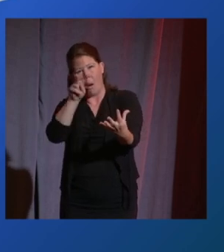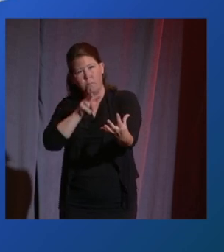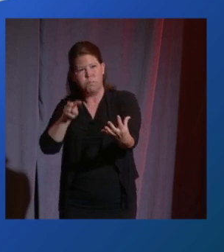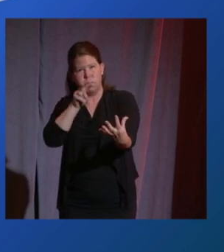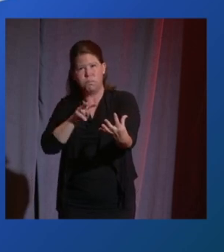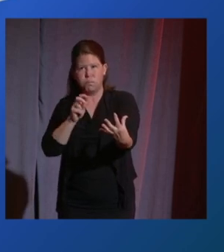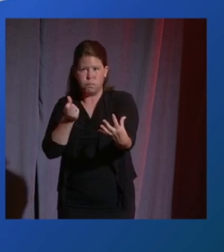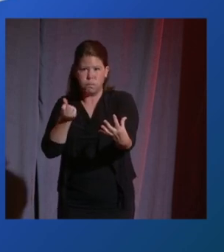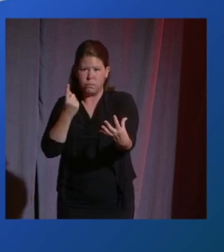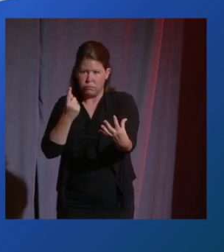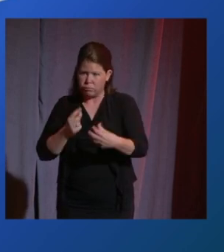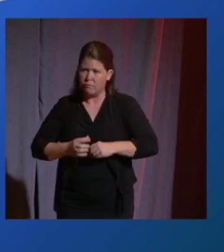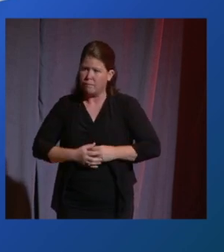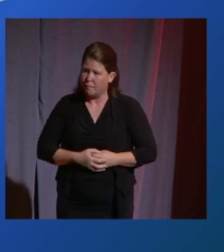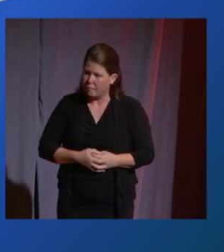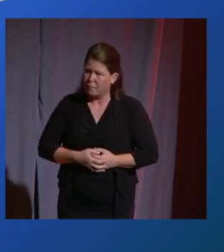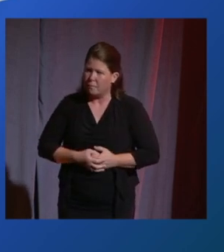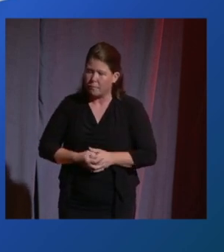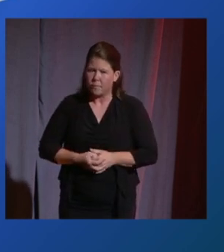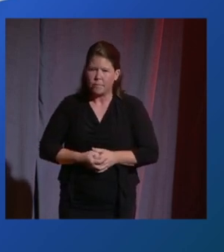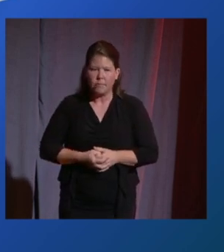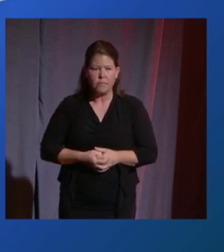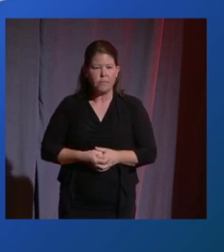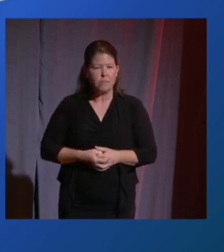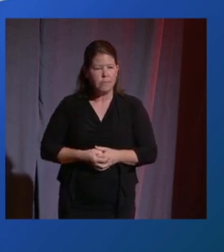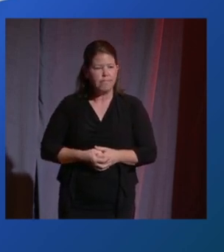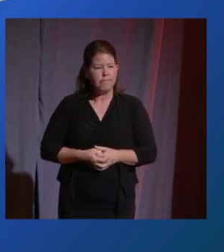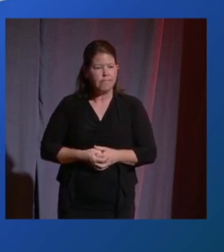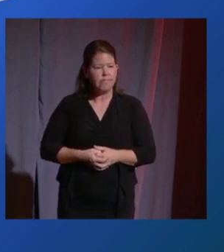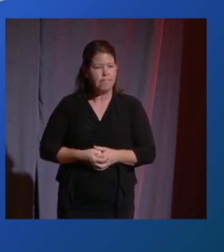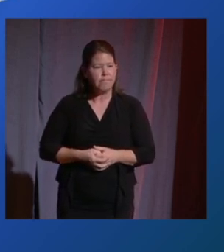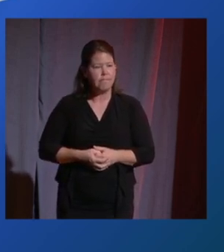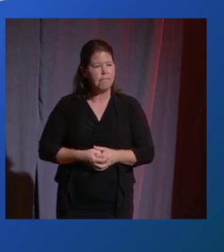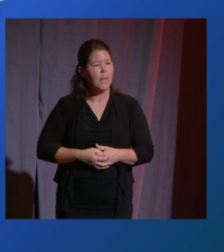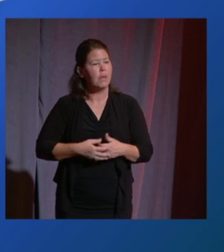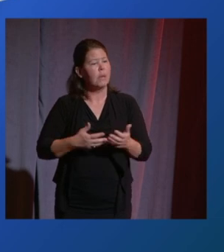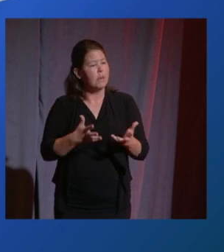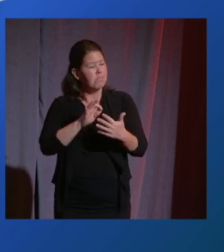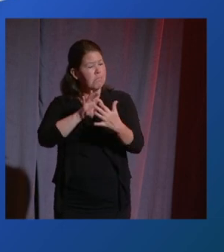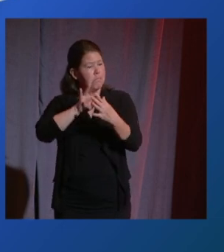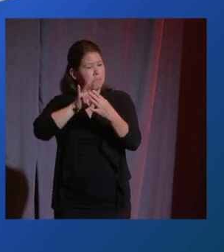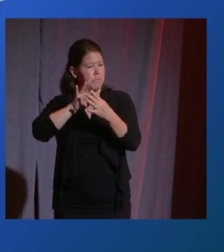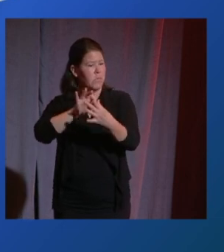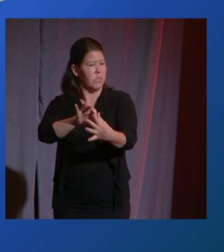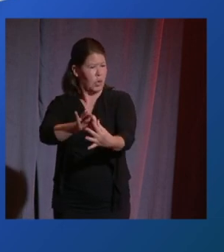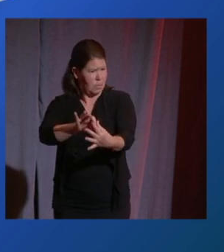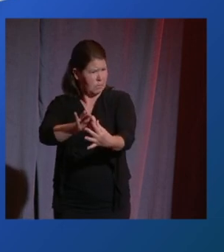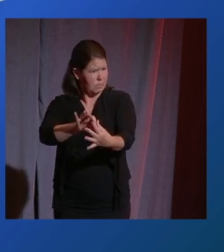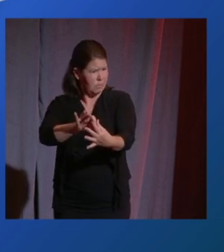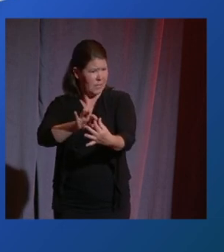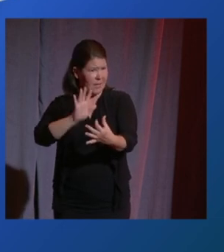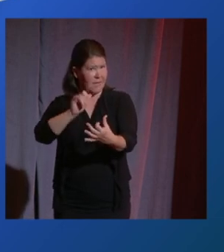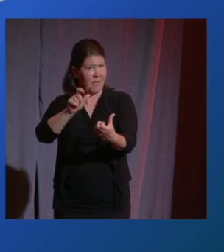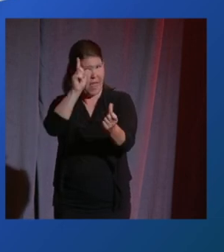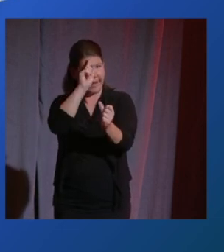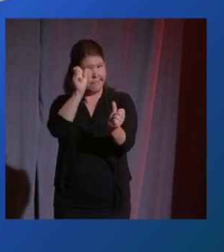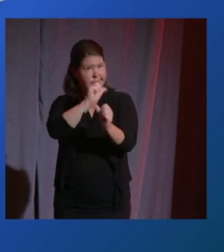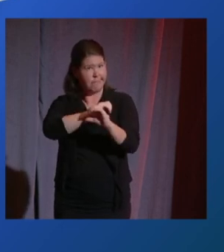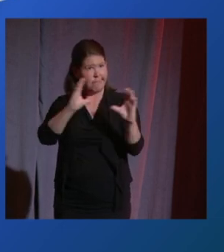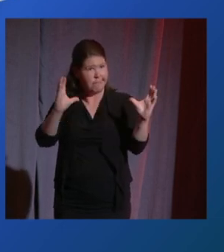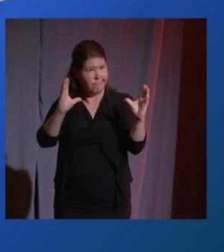if in terms of that I think it's important that you remember that not only in the